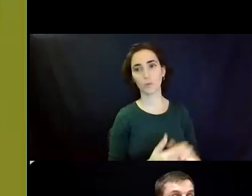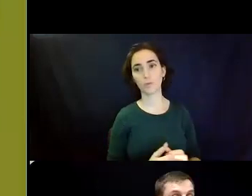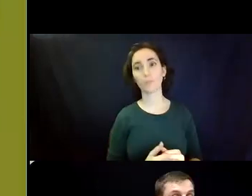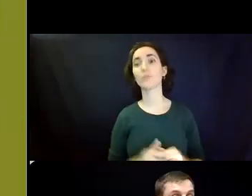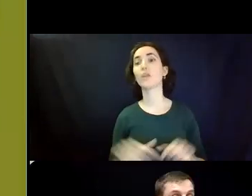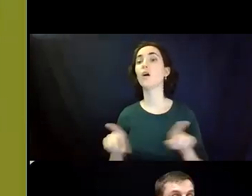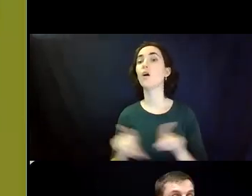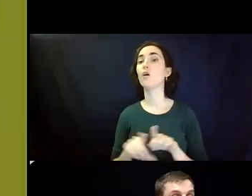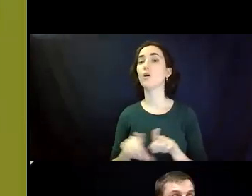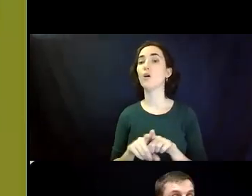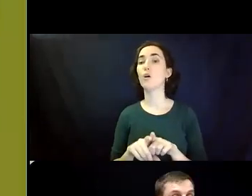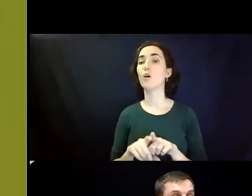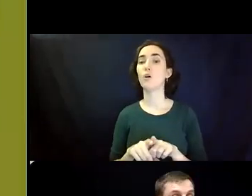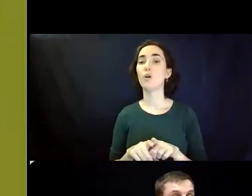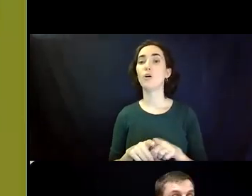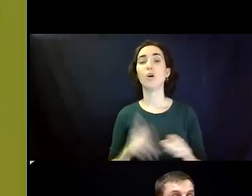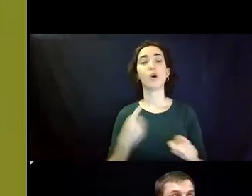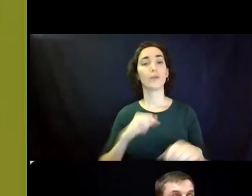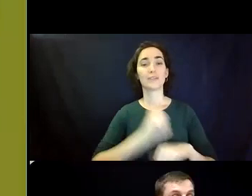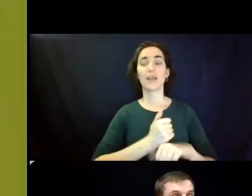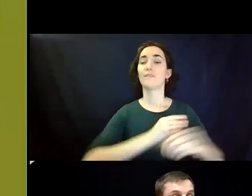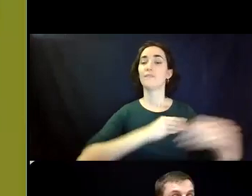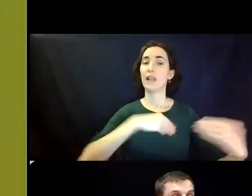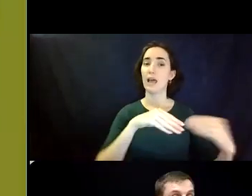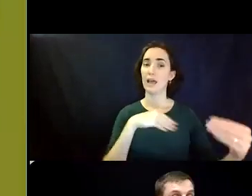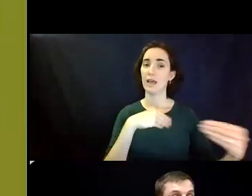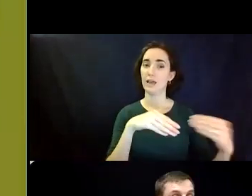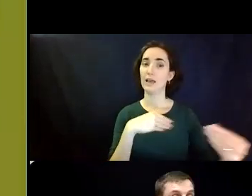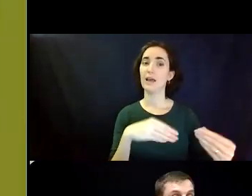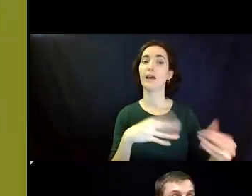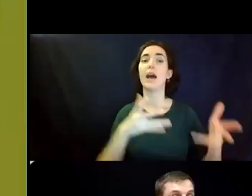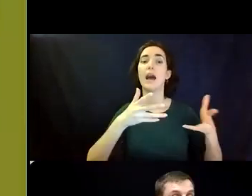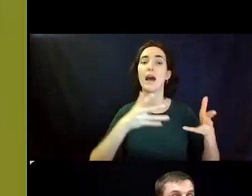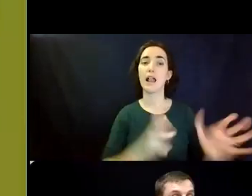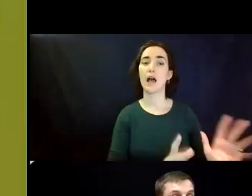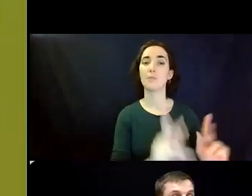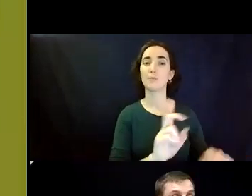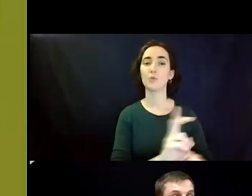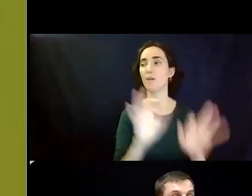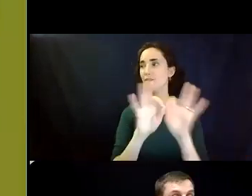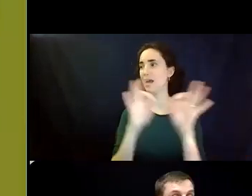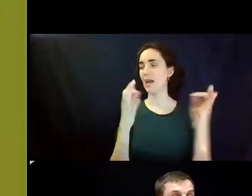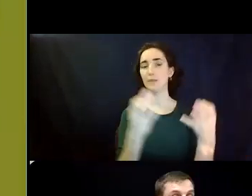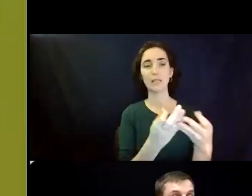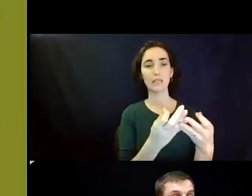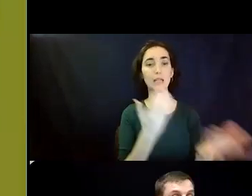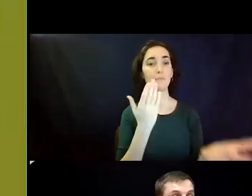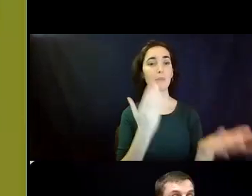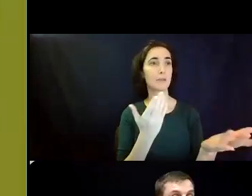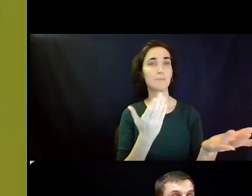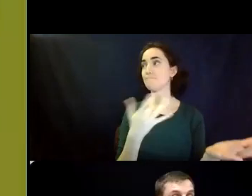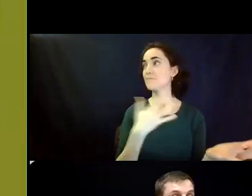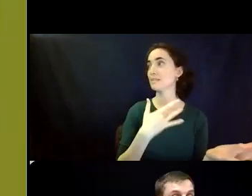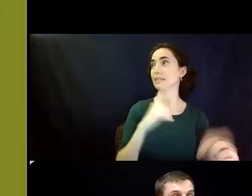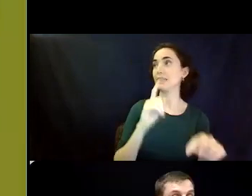also implemented flexibilities that would allow people to use a family member that they might not ordinarily be able to use